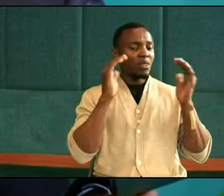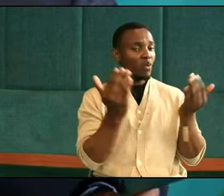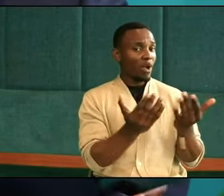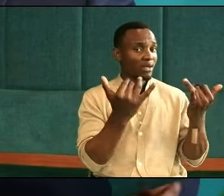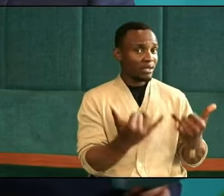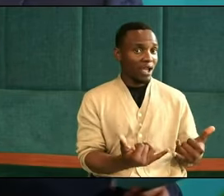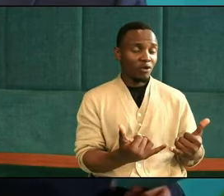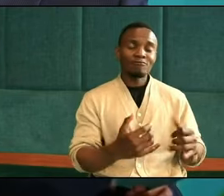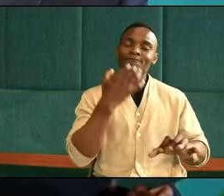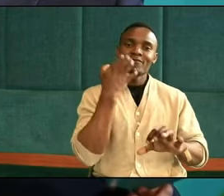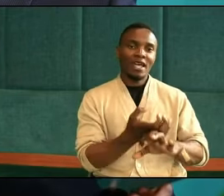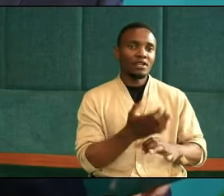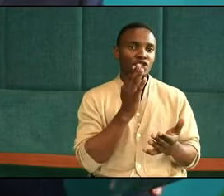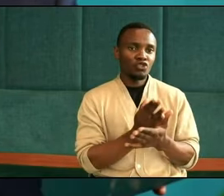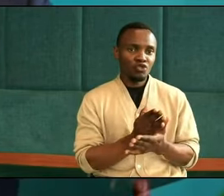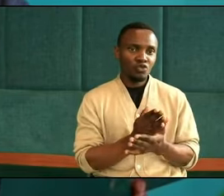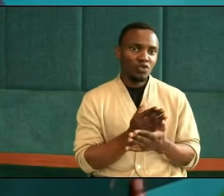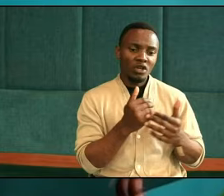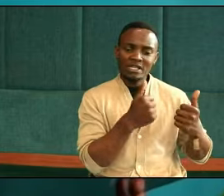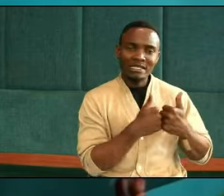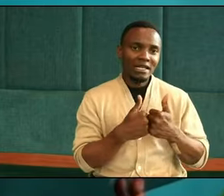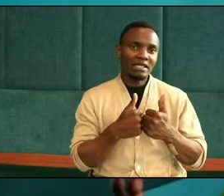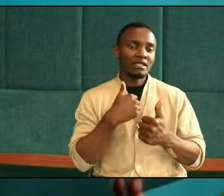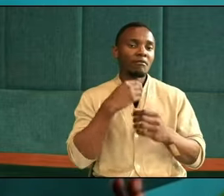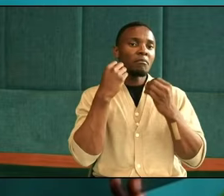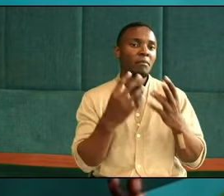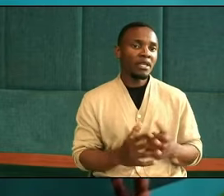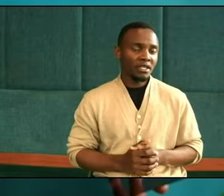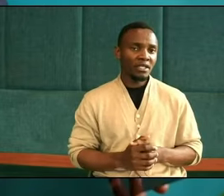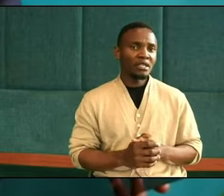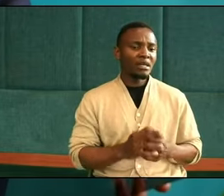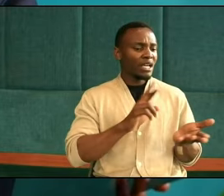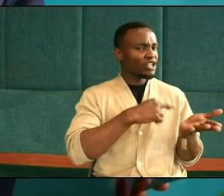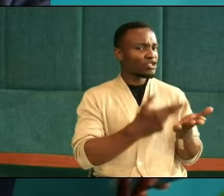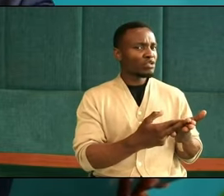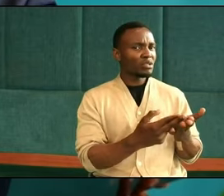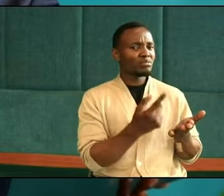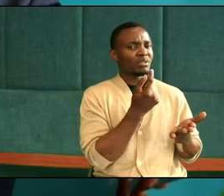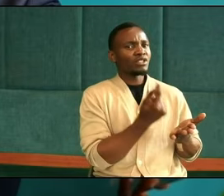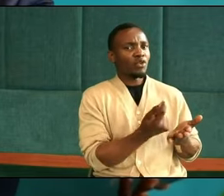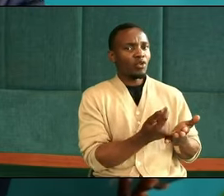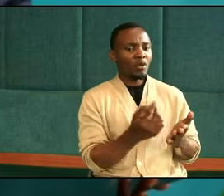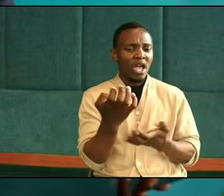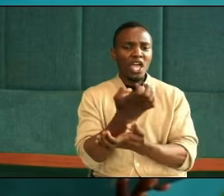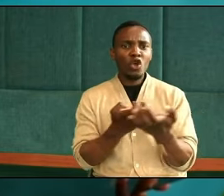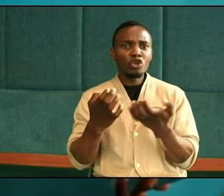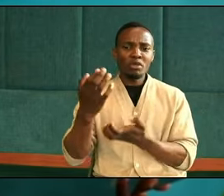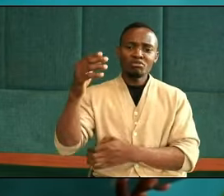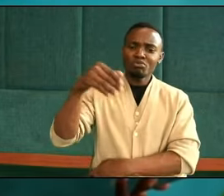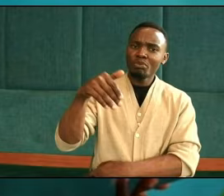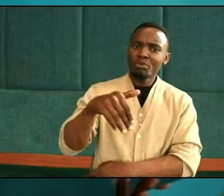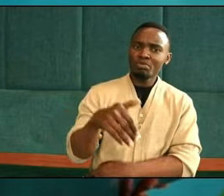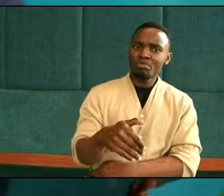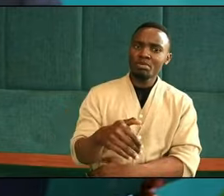living in difficult times. Resources are scarce. Economies are crumbling down. It is getting